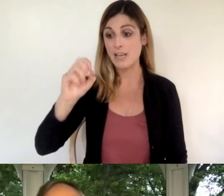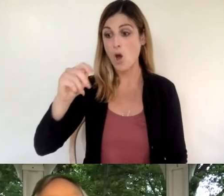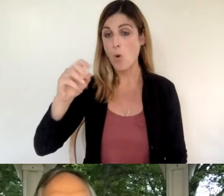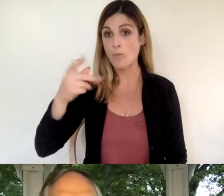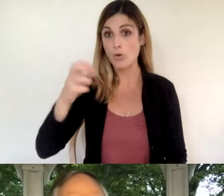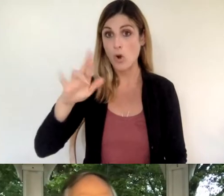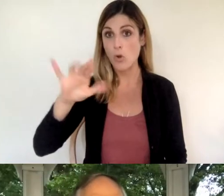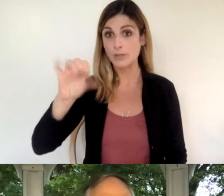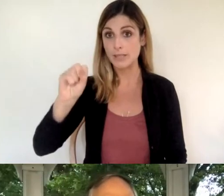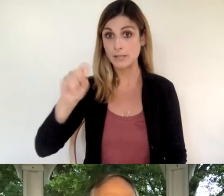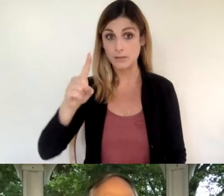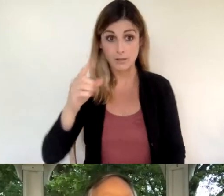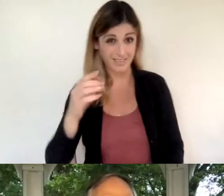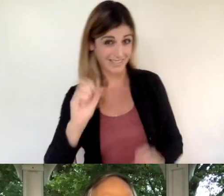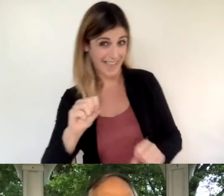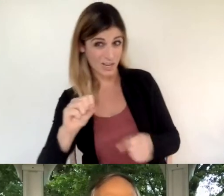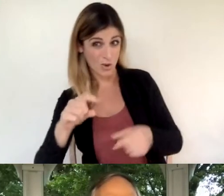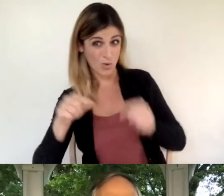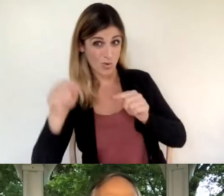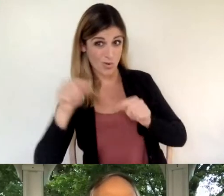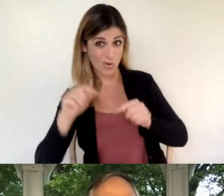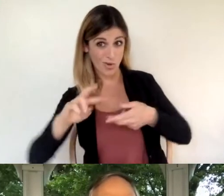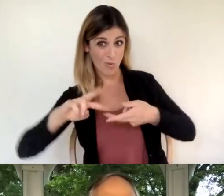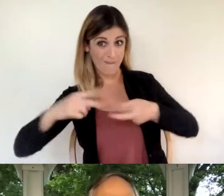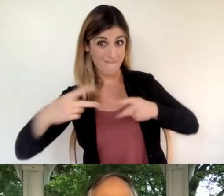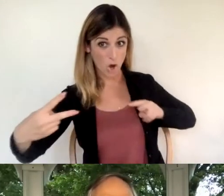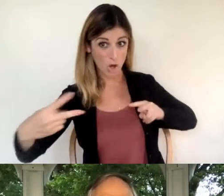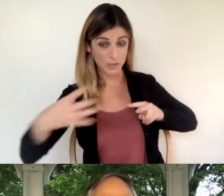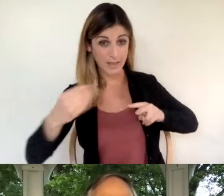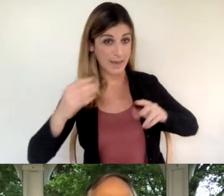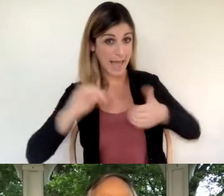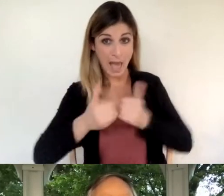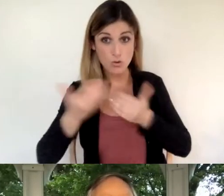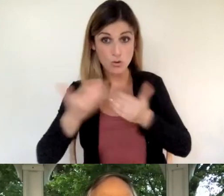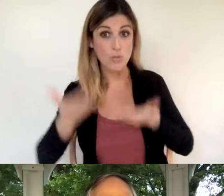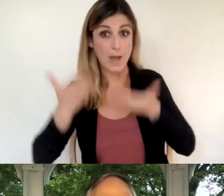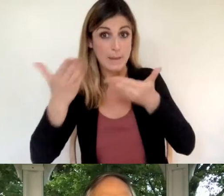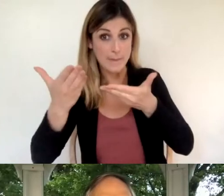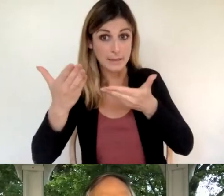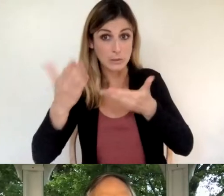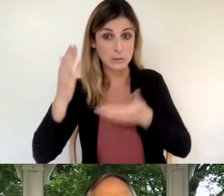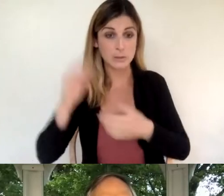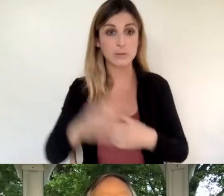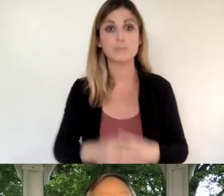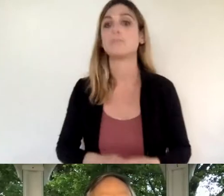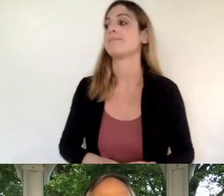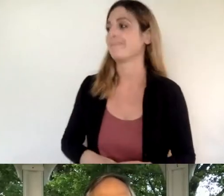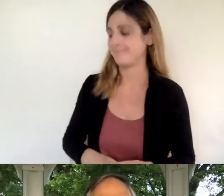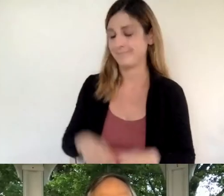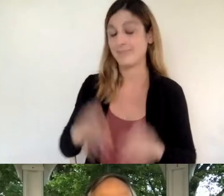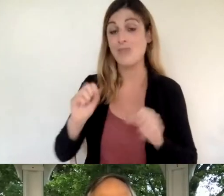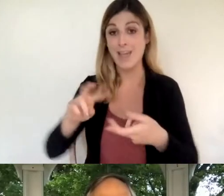reverse osteoporosis? And are there any steps you would recommend for reversing osteoporosis? Yeah, you